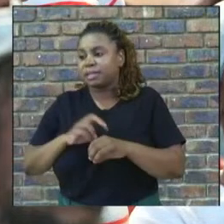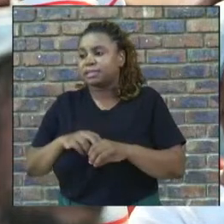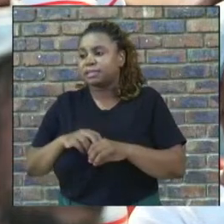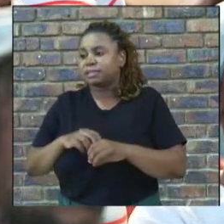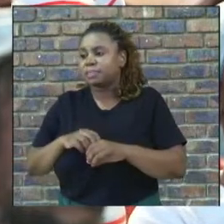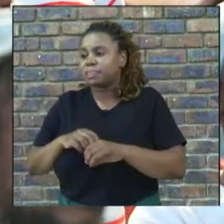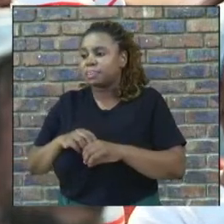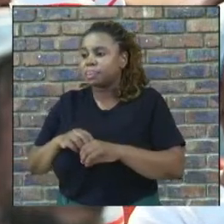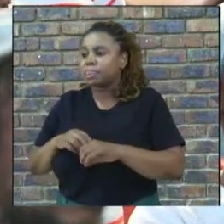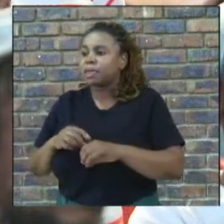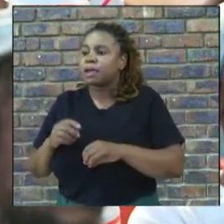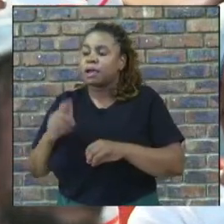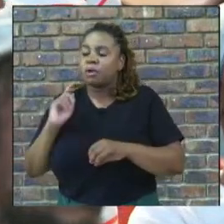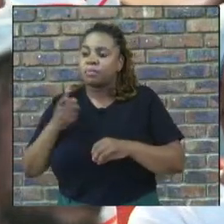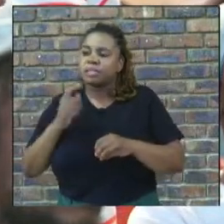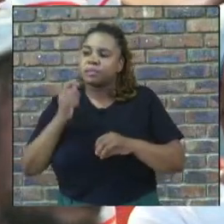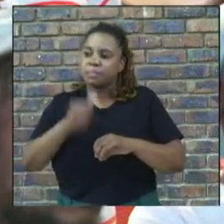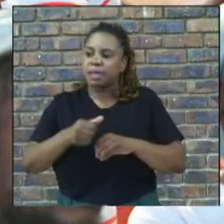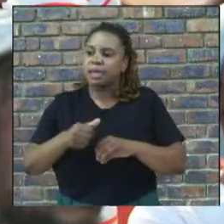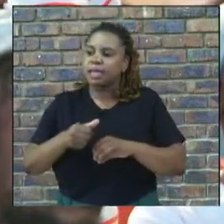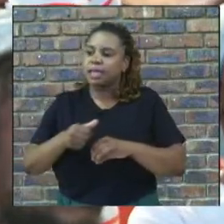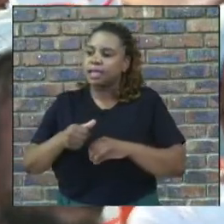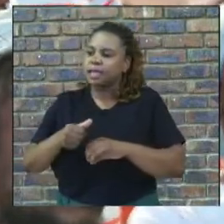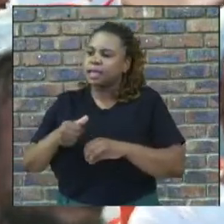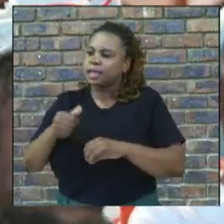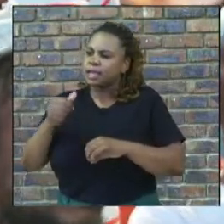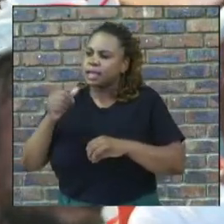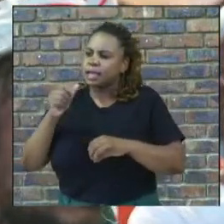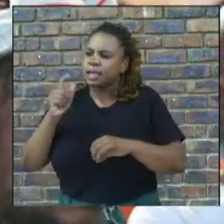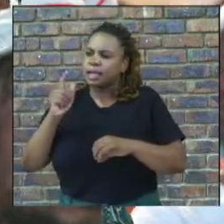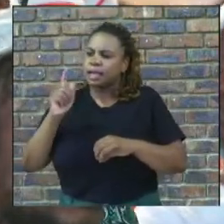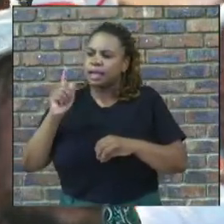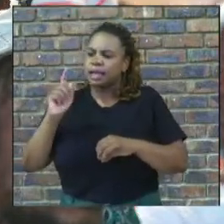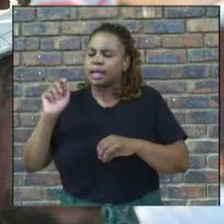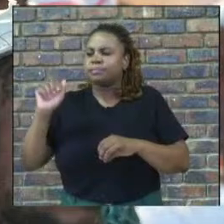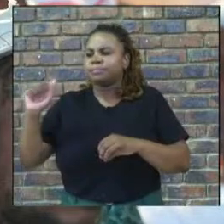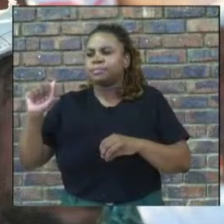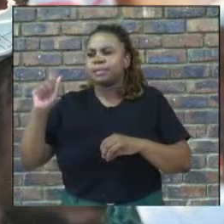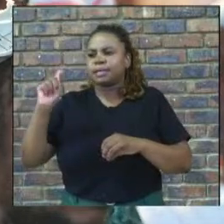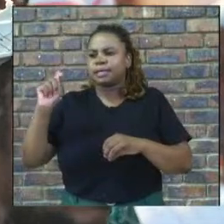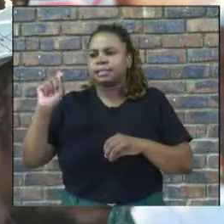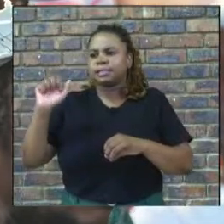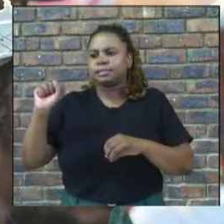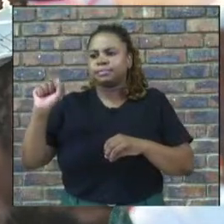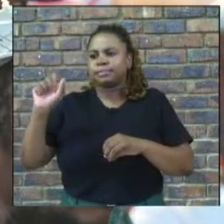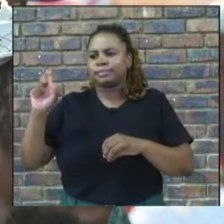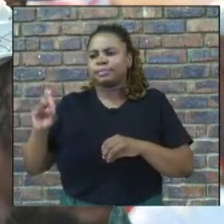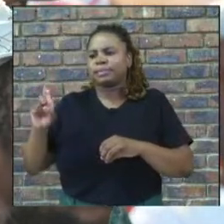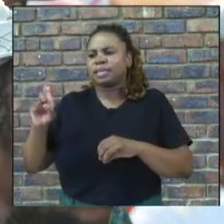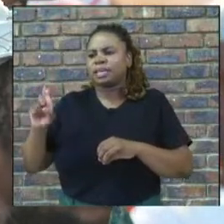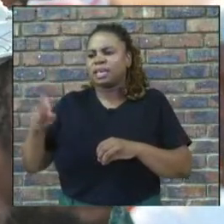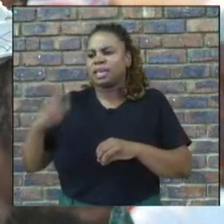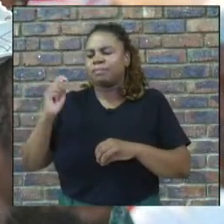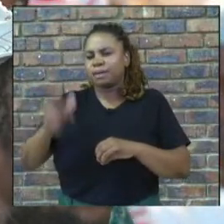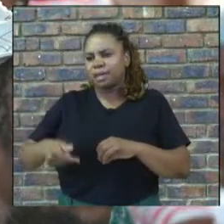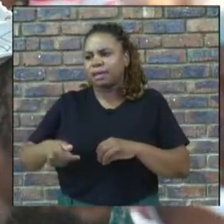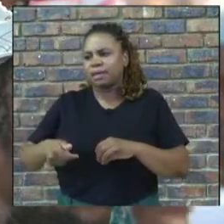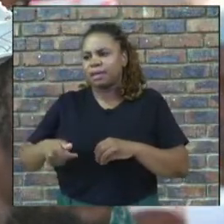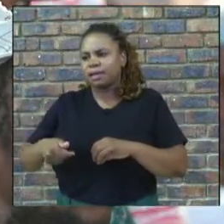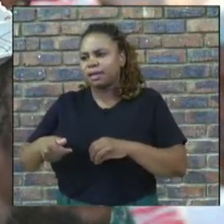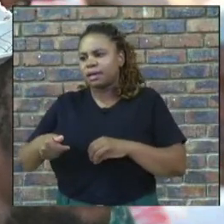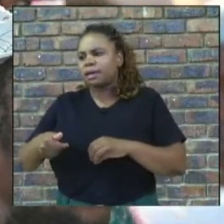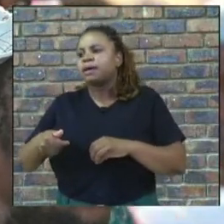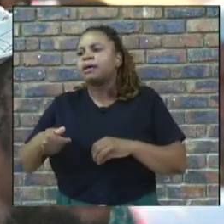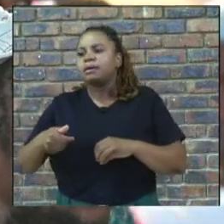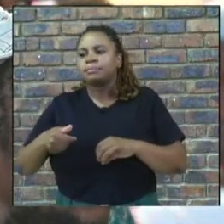rena re boutelago yona naga ya rena rena re thekgilego molao o rulang ka mogare ga naga e mara rena ga re anye